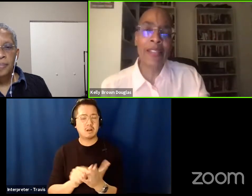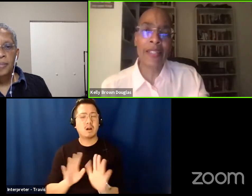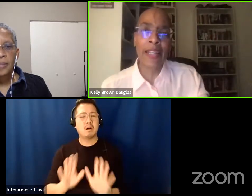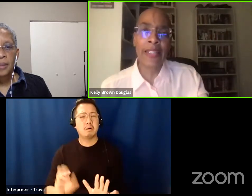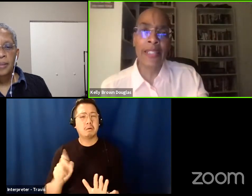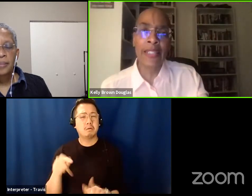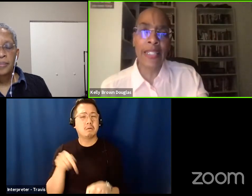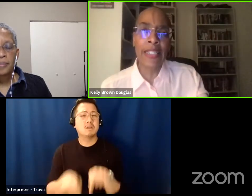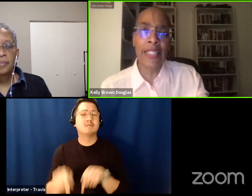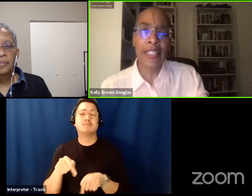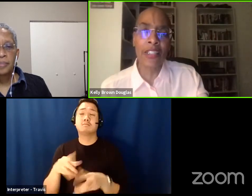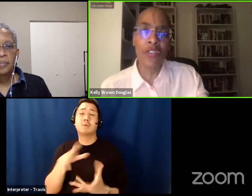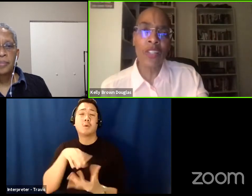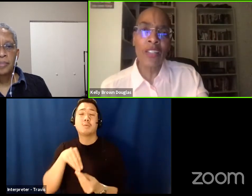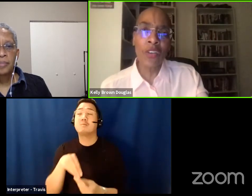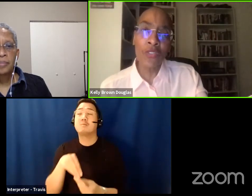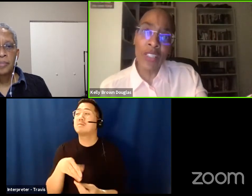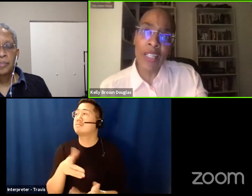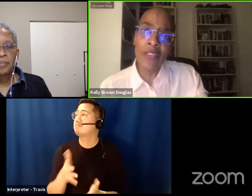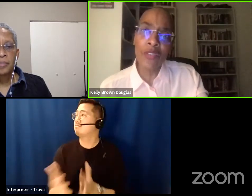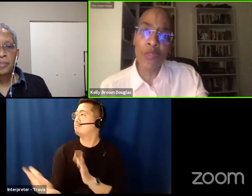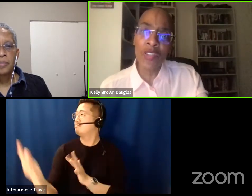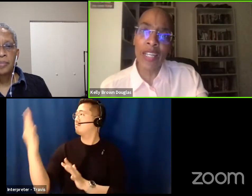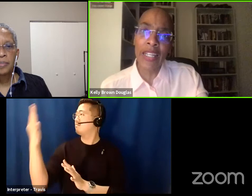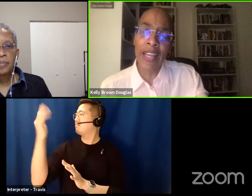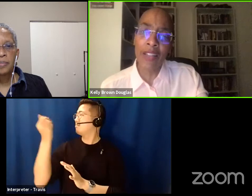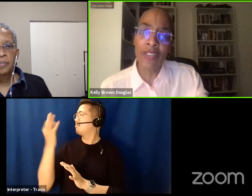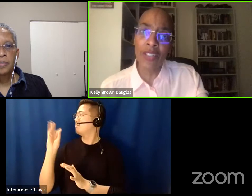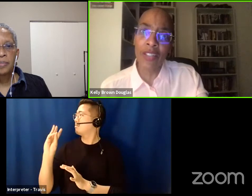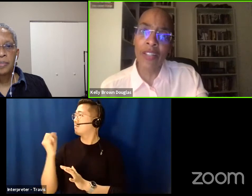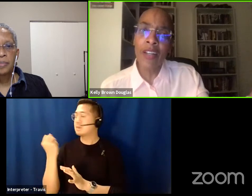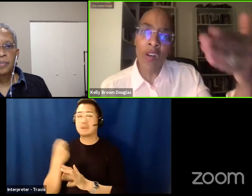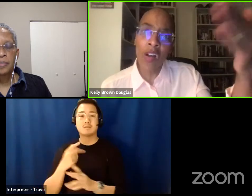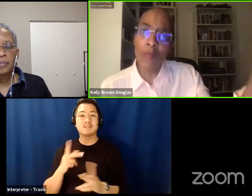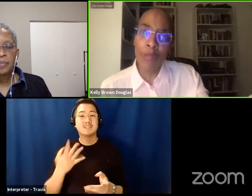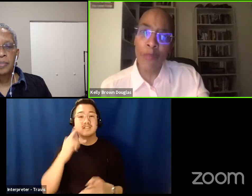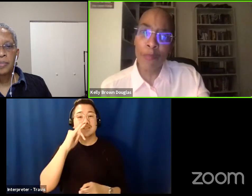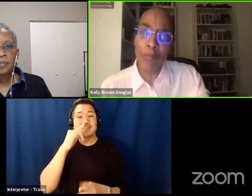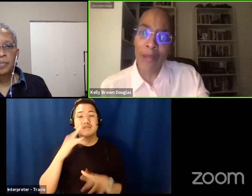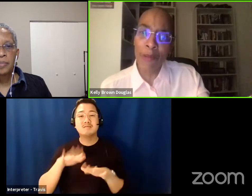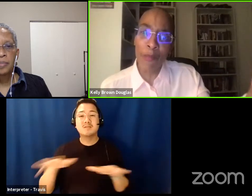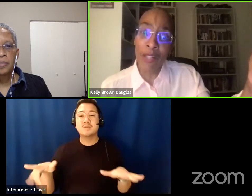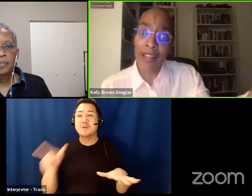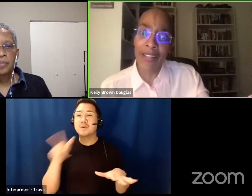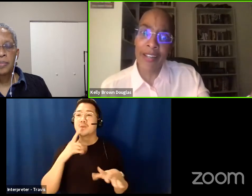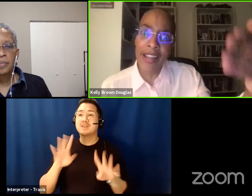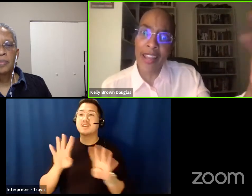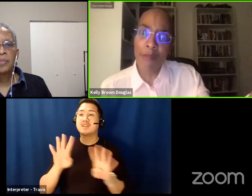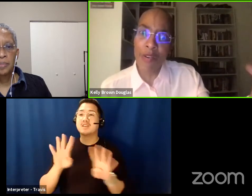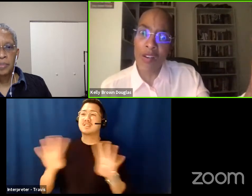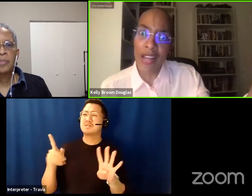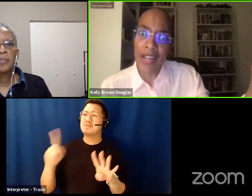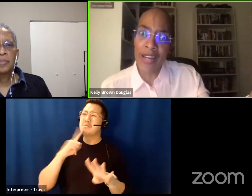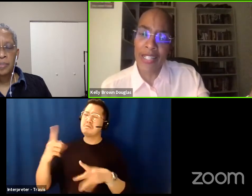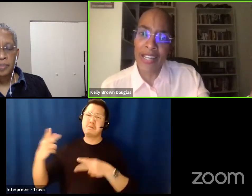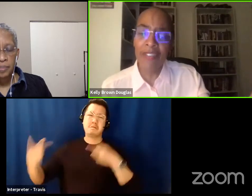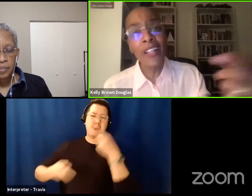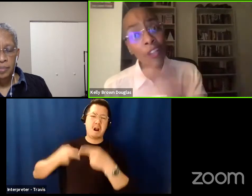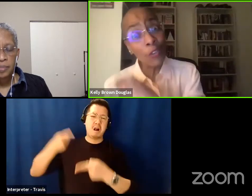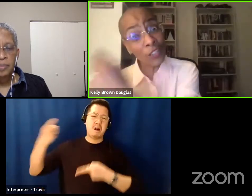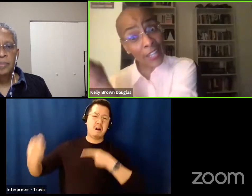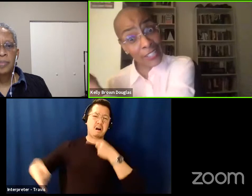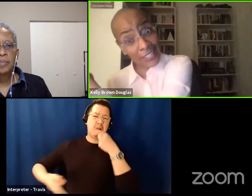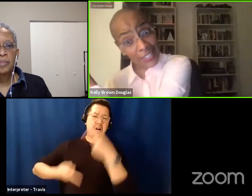go back to the 1960s and those kids that were standing out there calling Black people out of their name and all that kind of